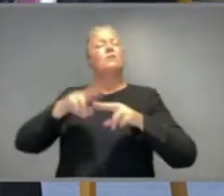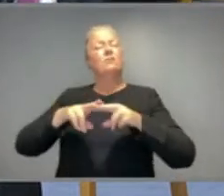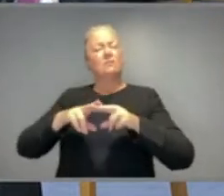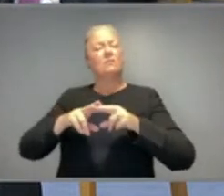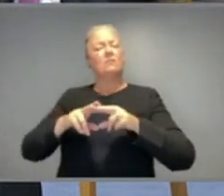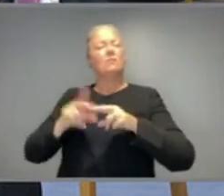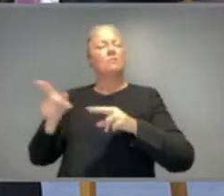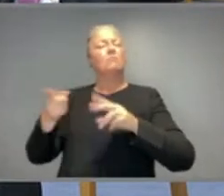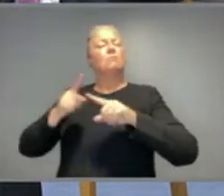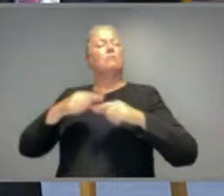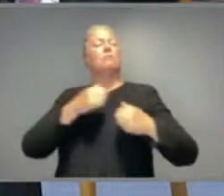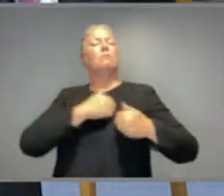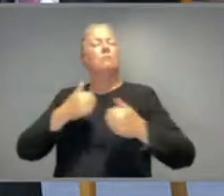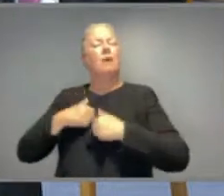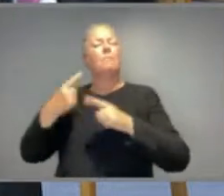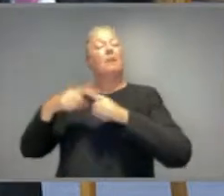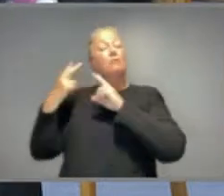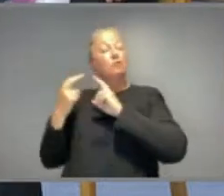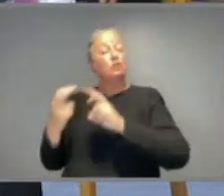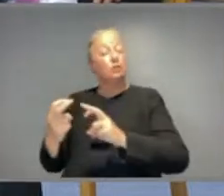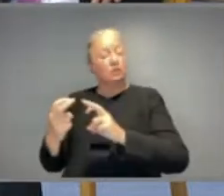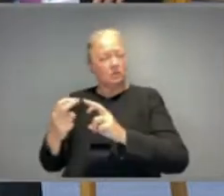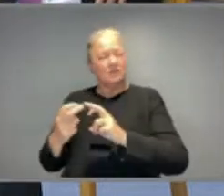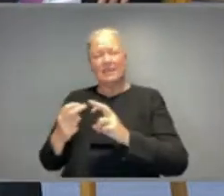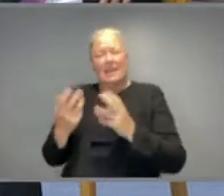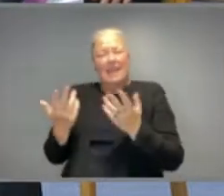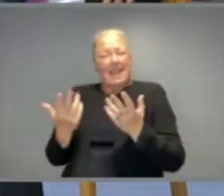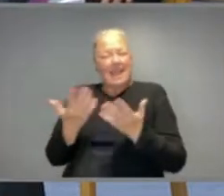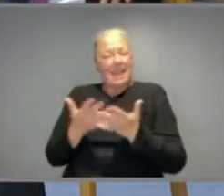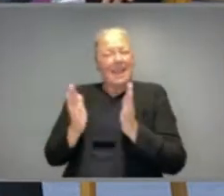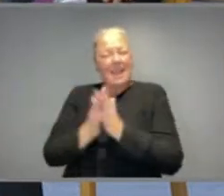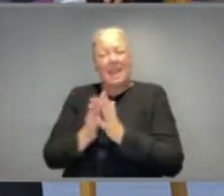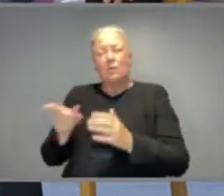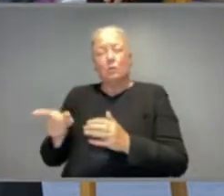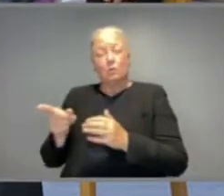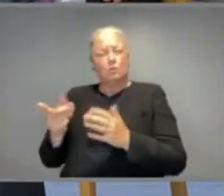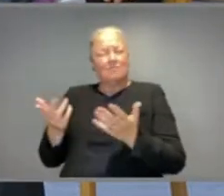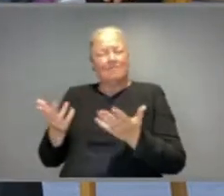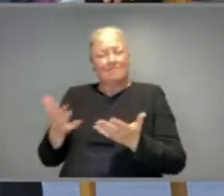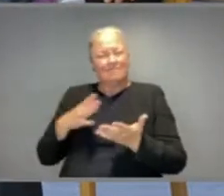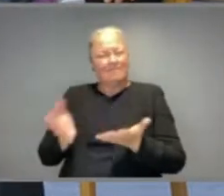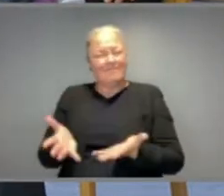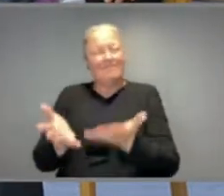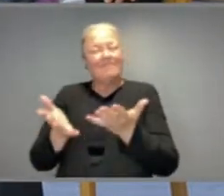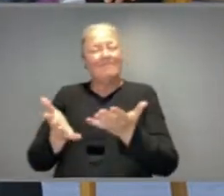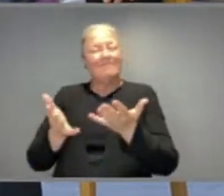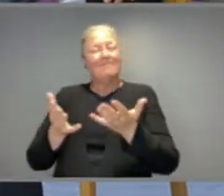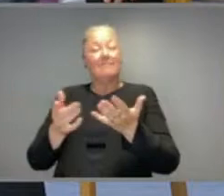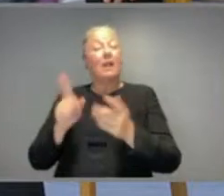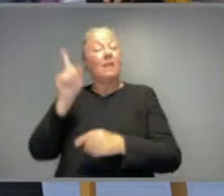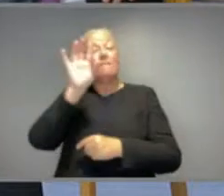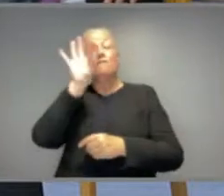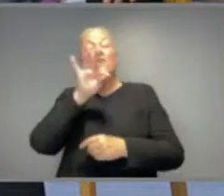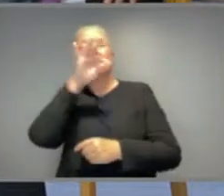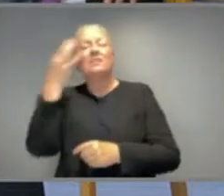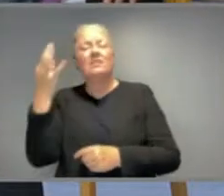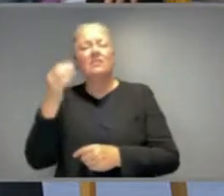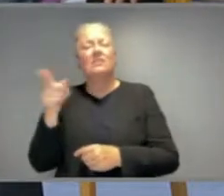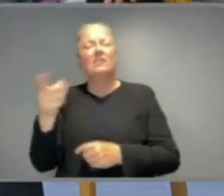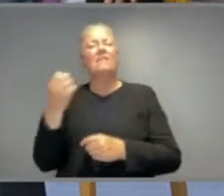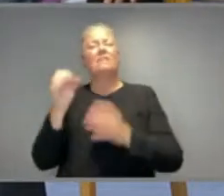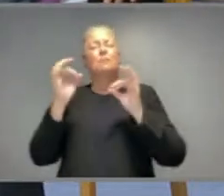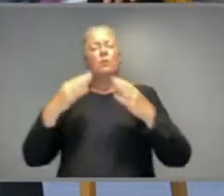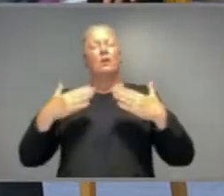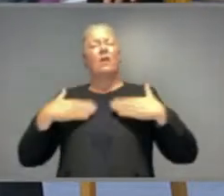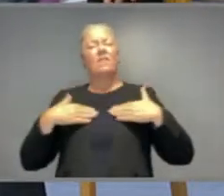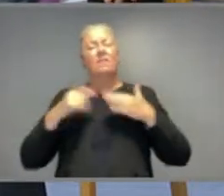response to the need to get people vaccinated? Do you like what France is doing with that health pass, or is that a little bit too